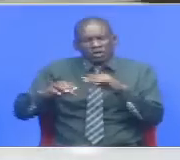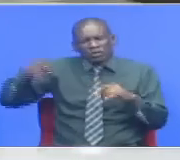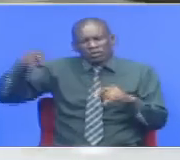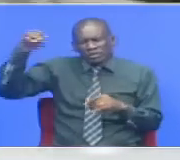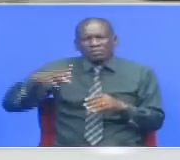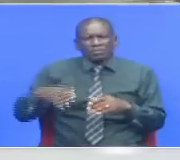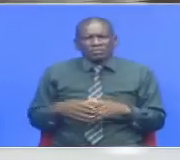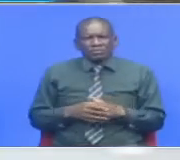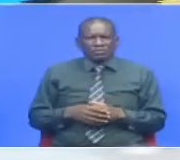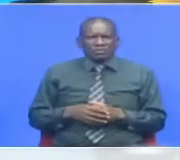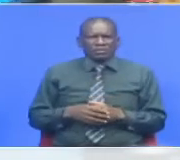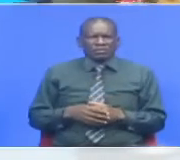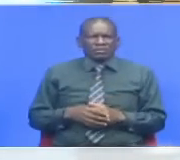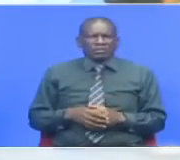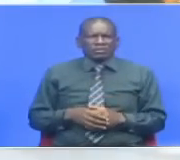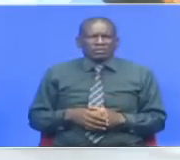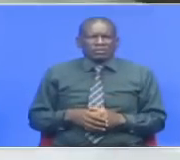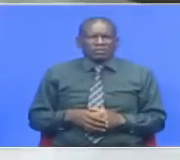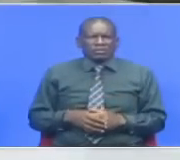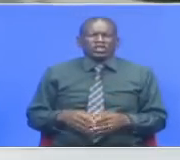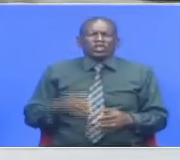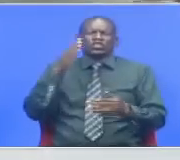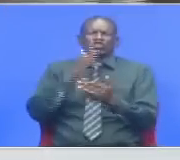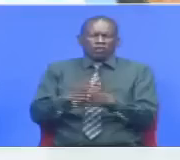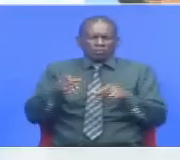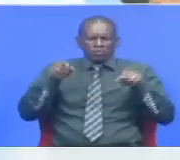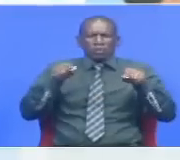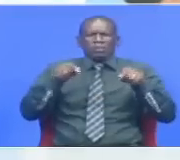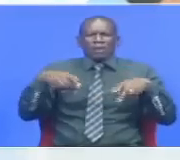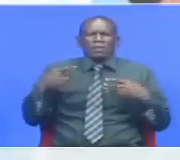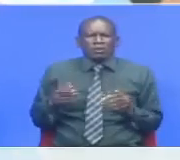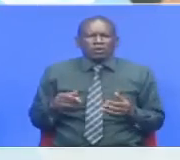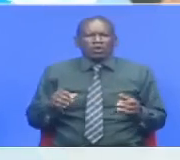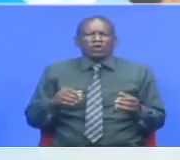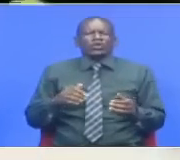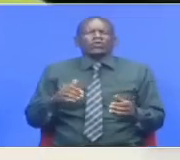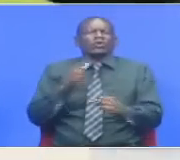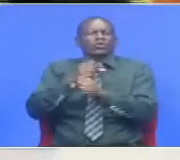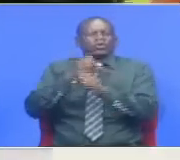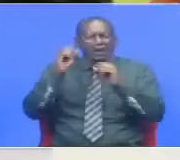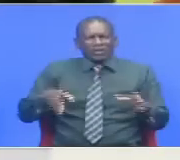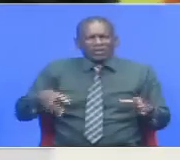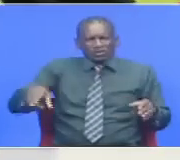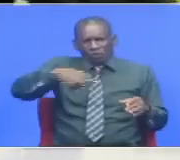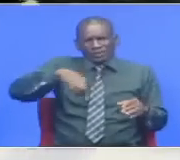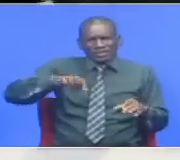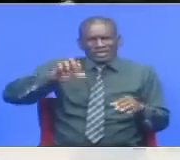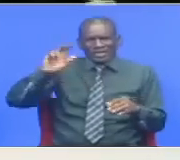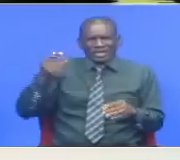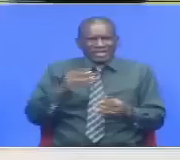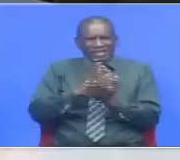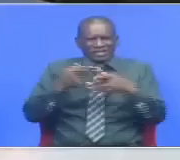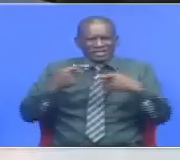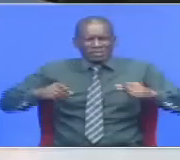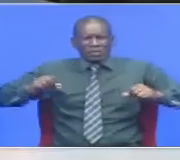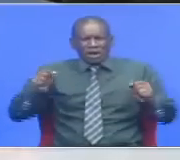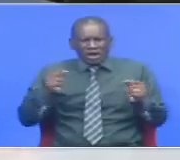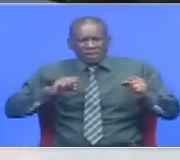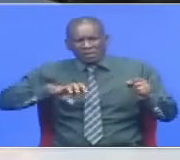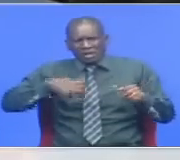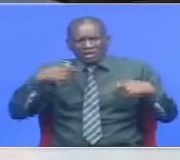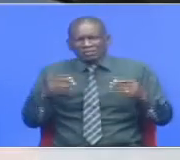stima. Wacheni vitisho. Hakuna mahali mtatupeleka. In Kenya, some are happy,